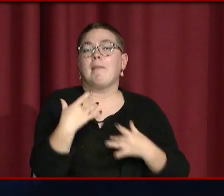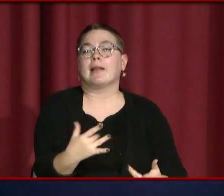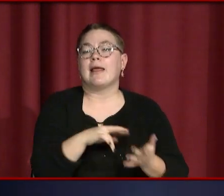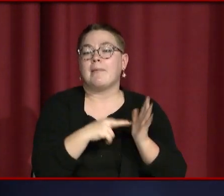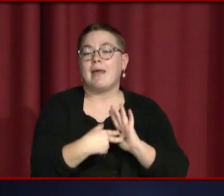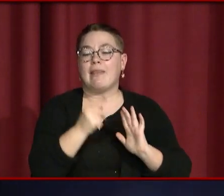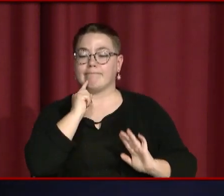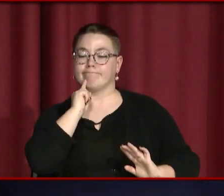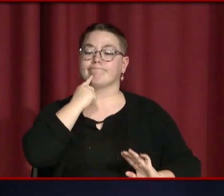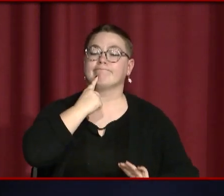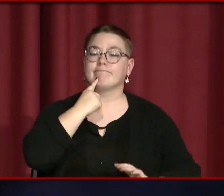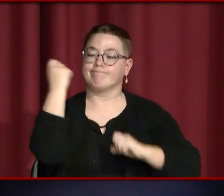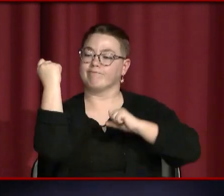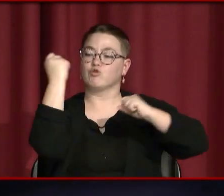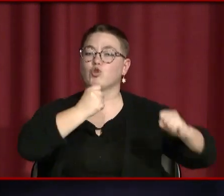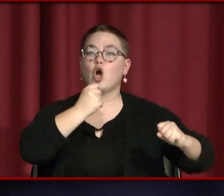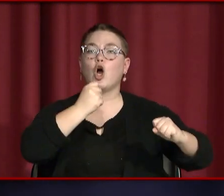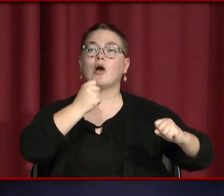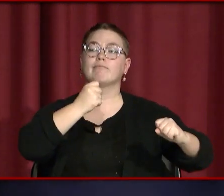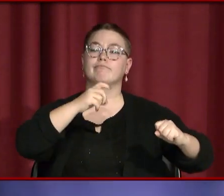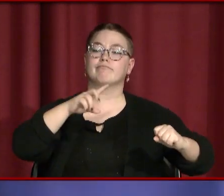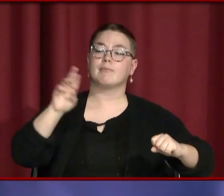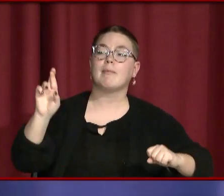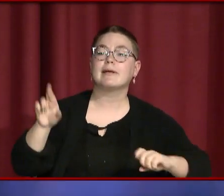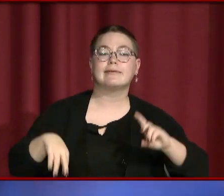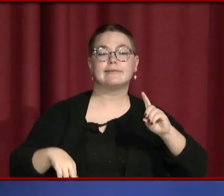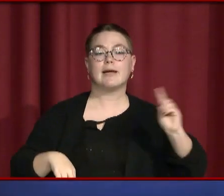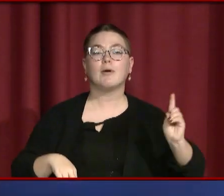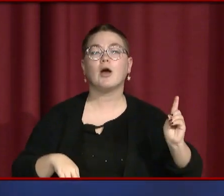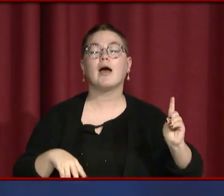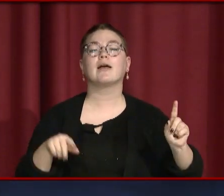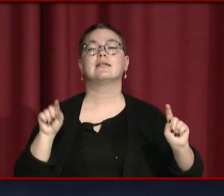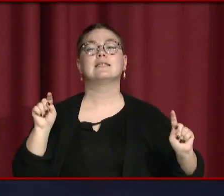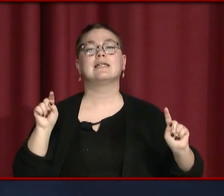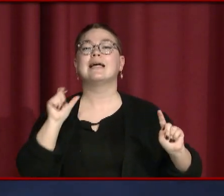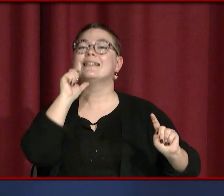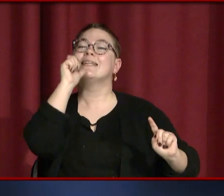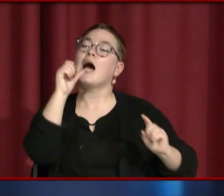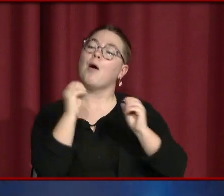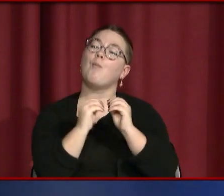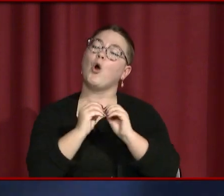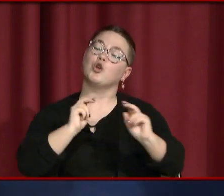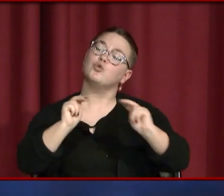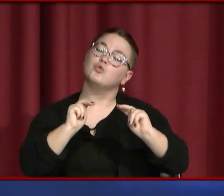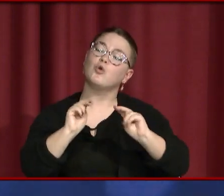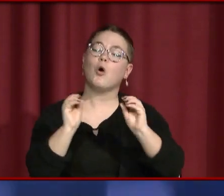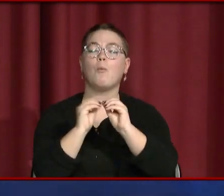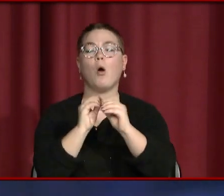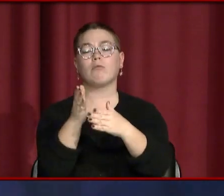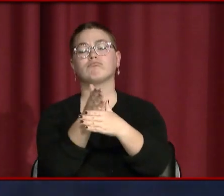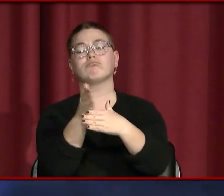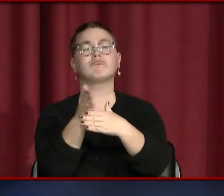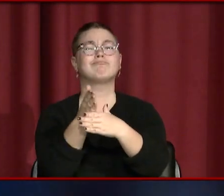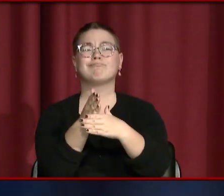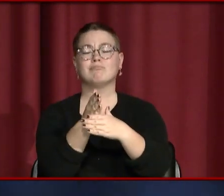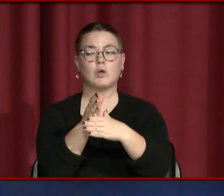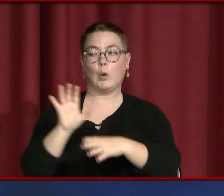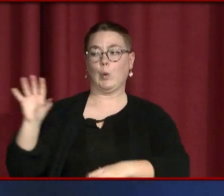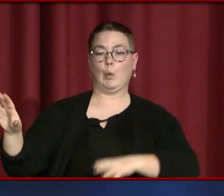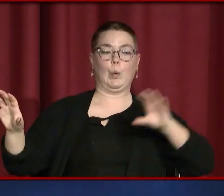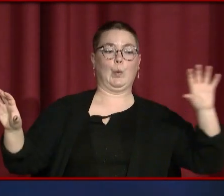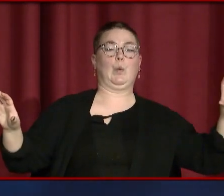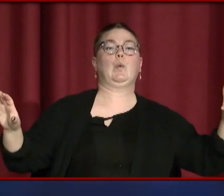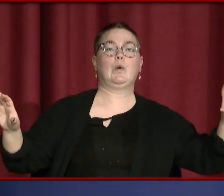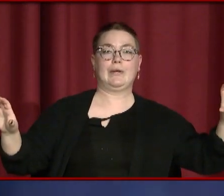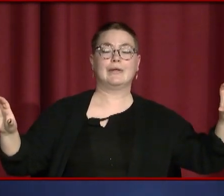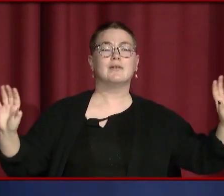is most likely to get more votes. And so then we begin to kind of create this division, this increasing division between what